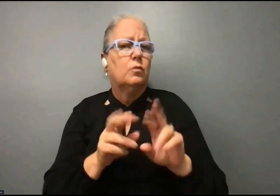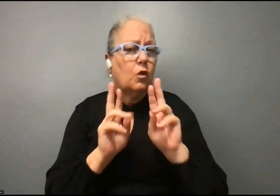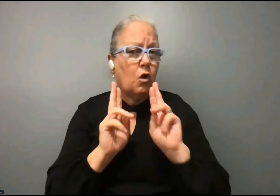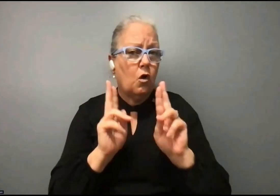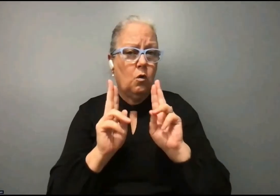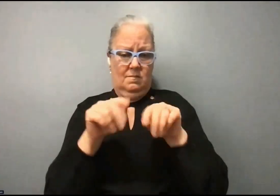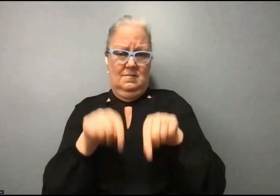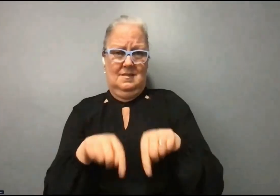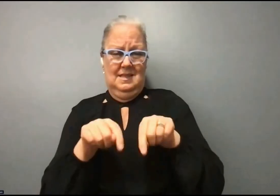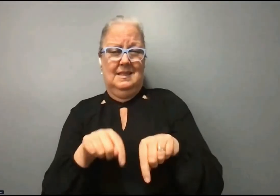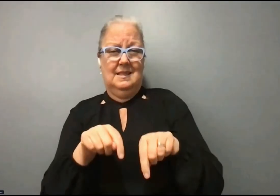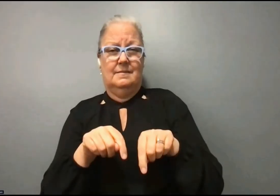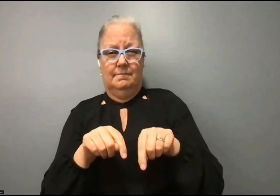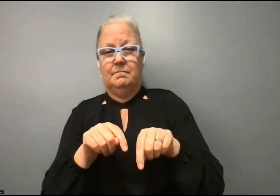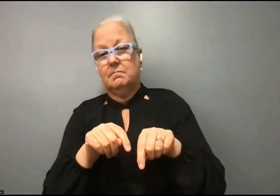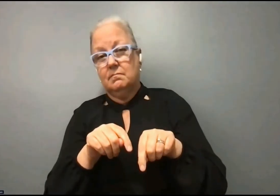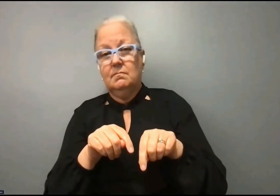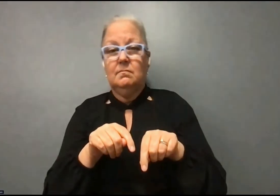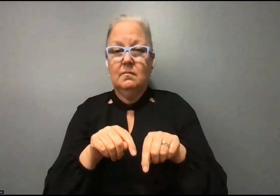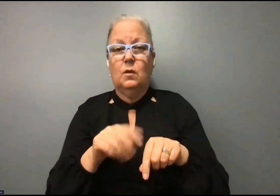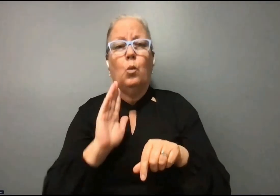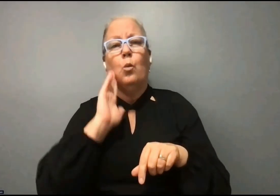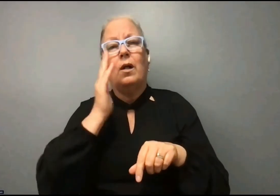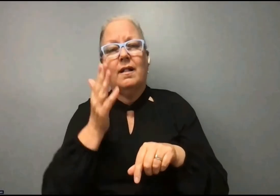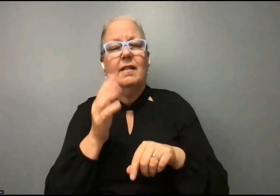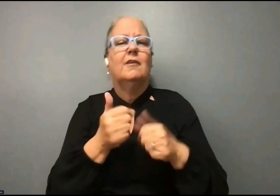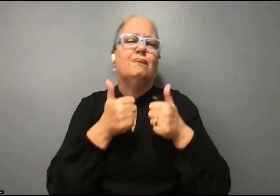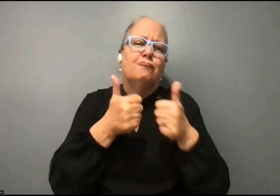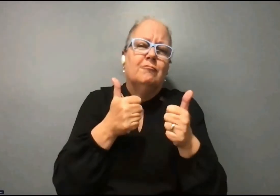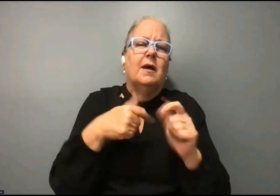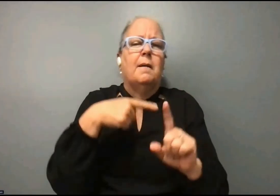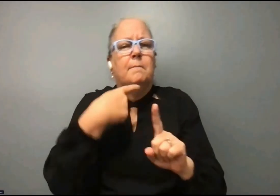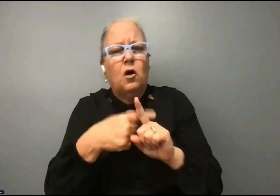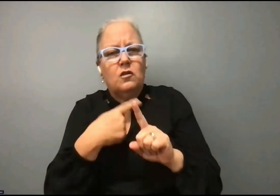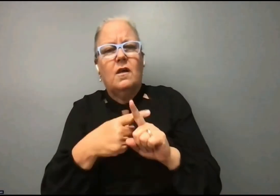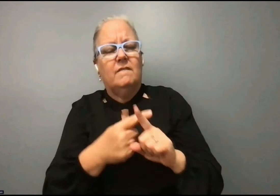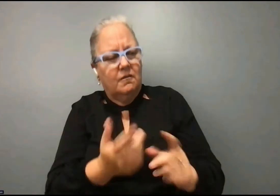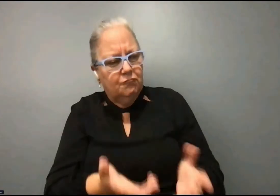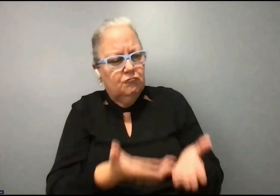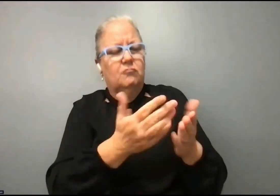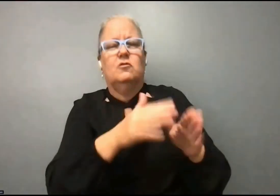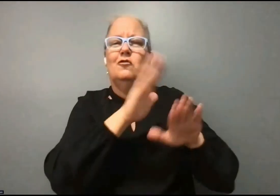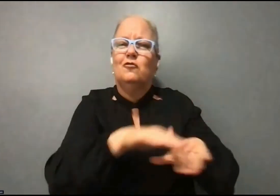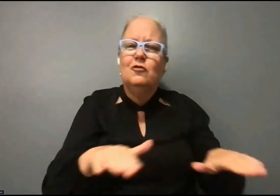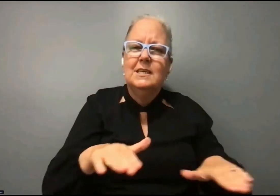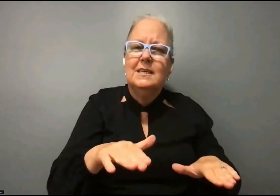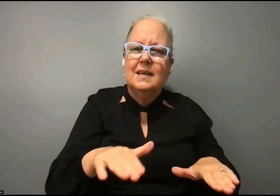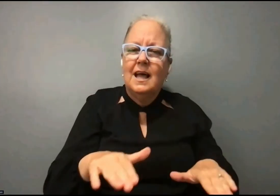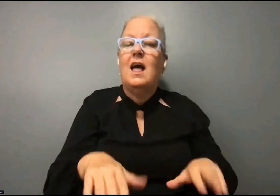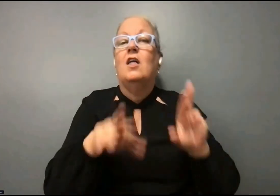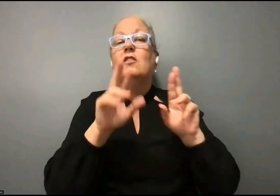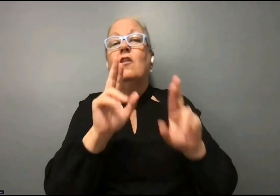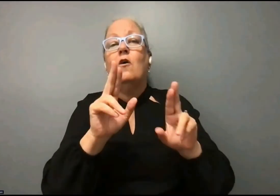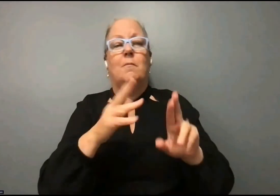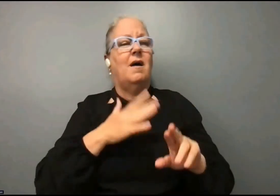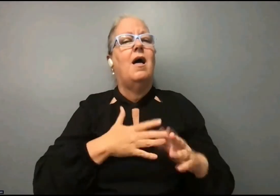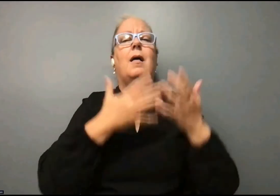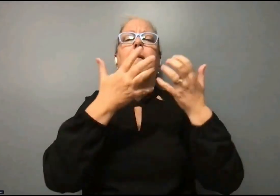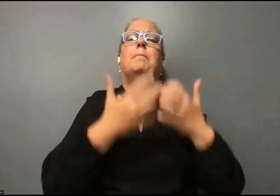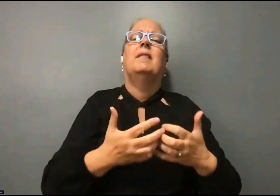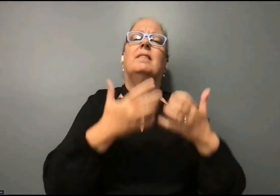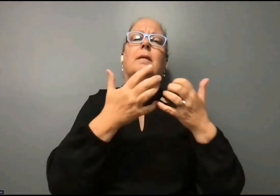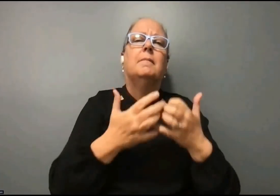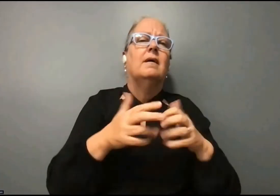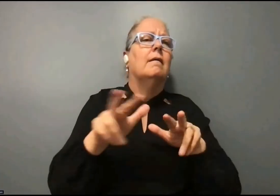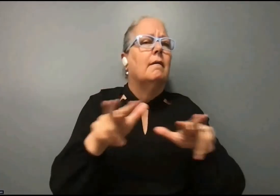will have a positive impact on children and also improve the accountability mechanisms for children as well as